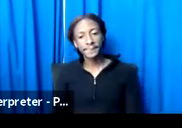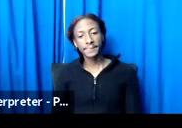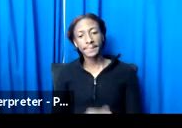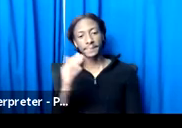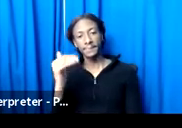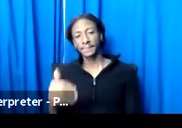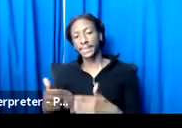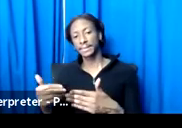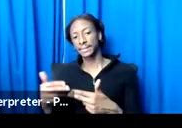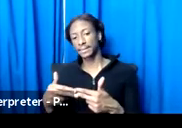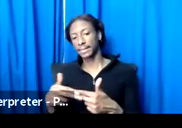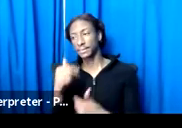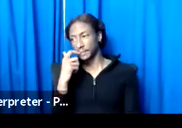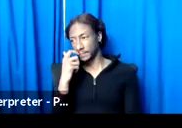please.